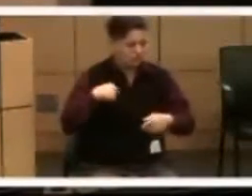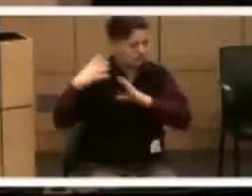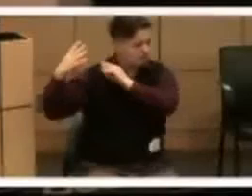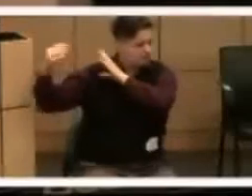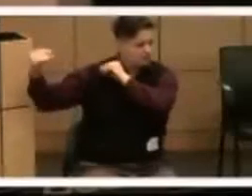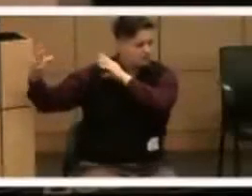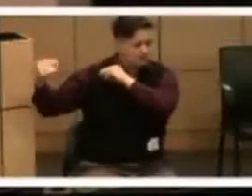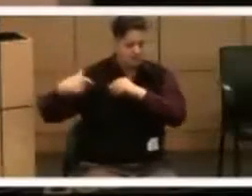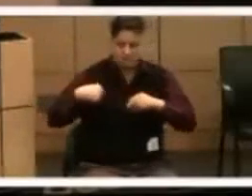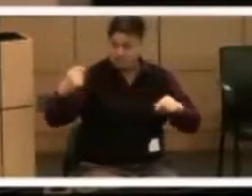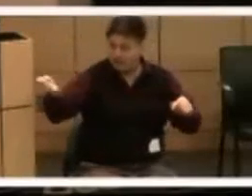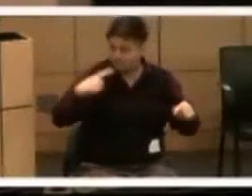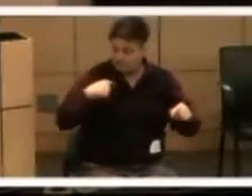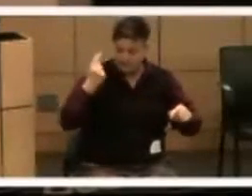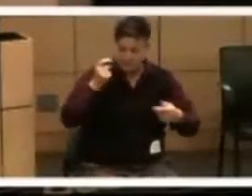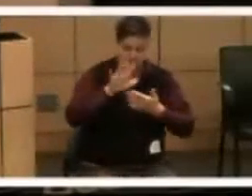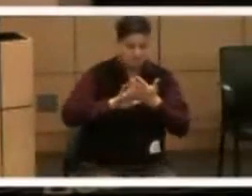like, I